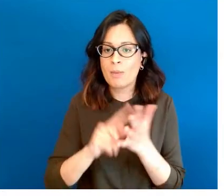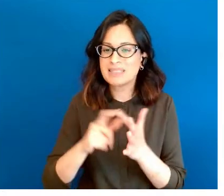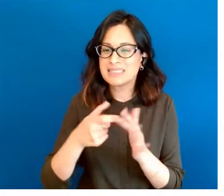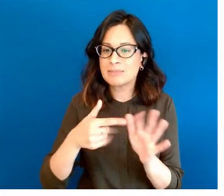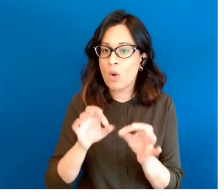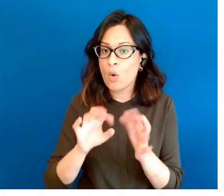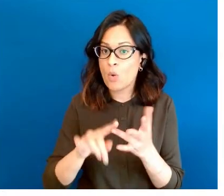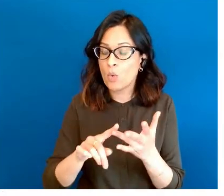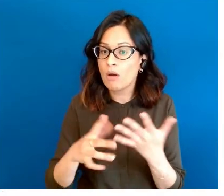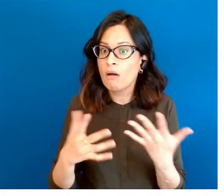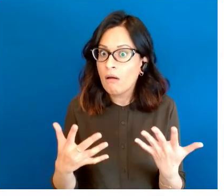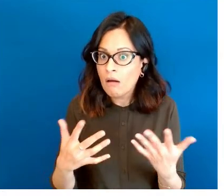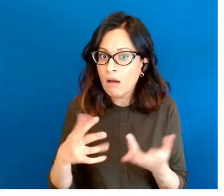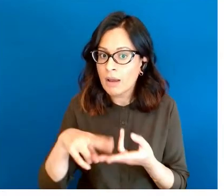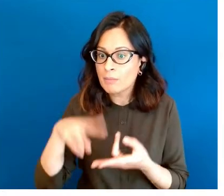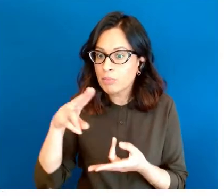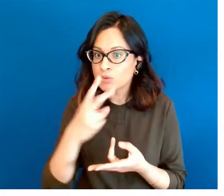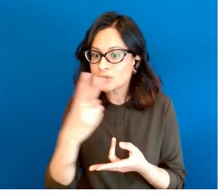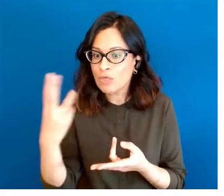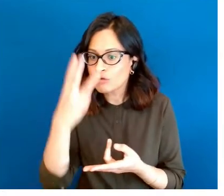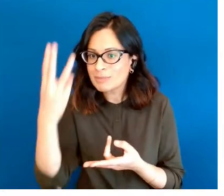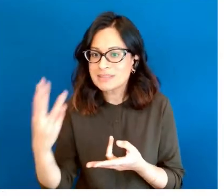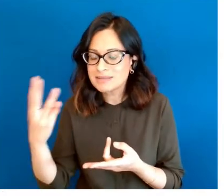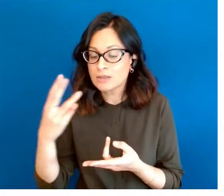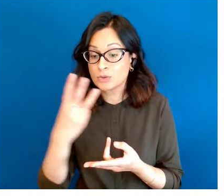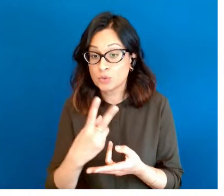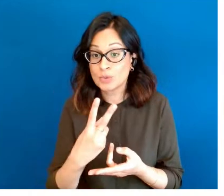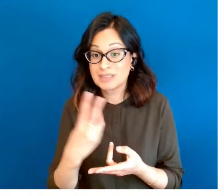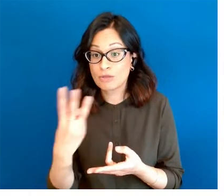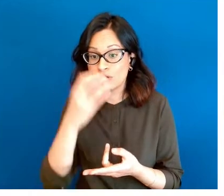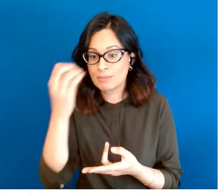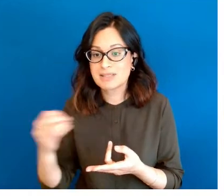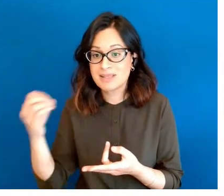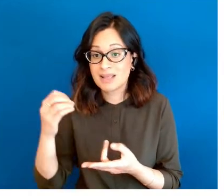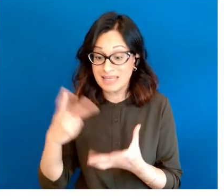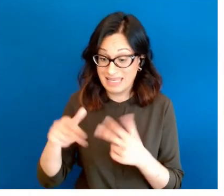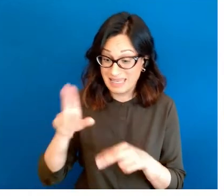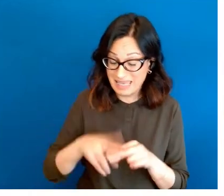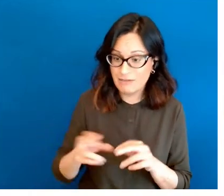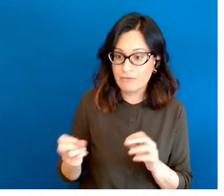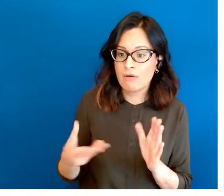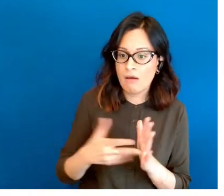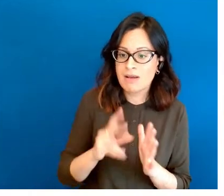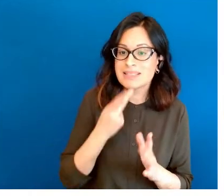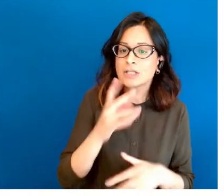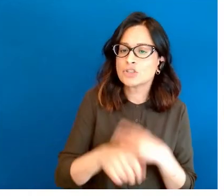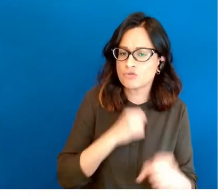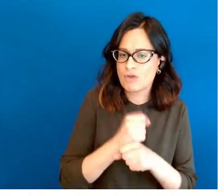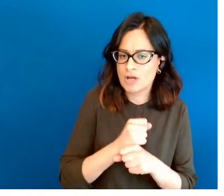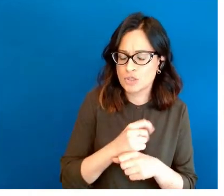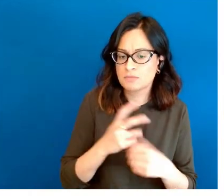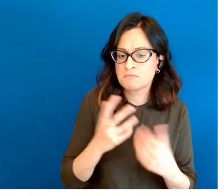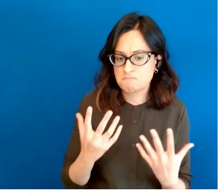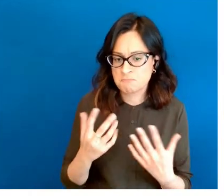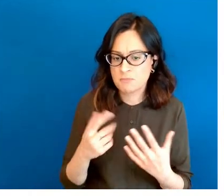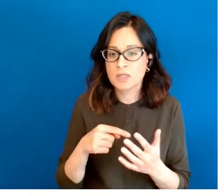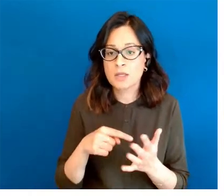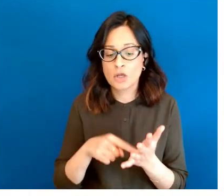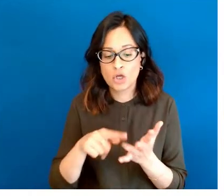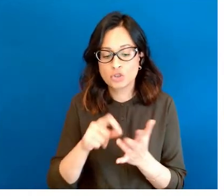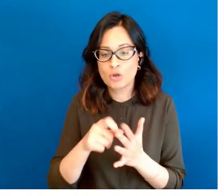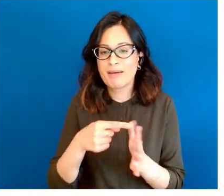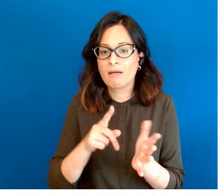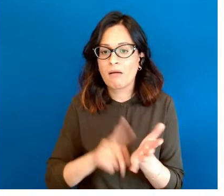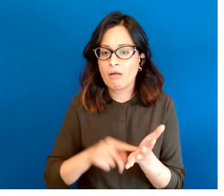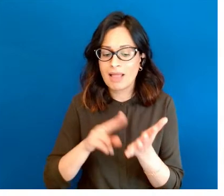increases to about 23% on a second generation antihistamine. A topical nasal steroid on its own will